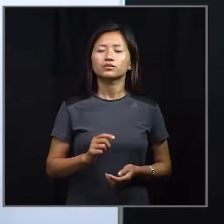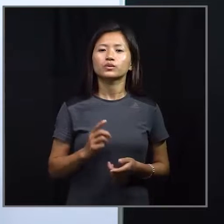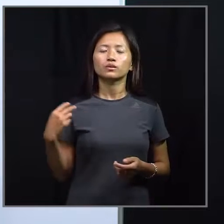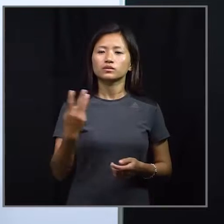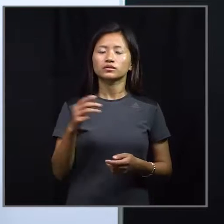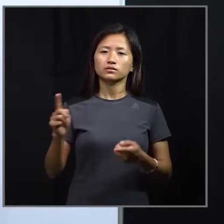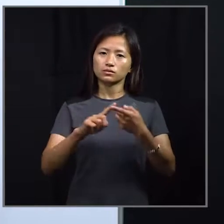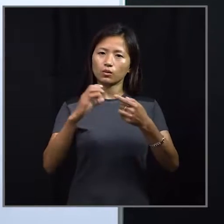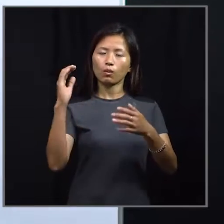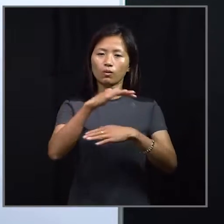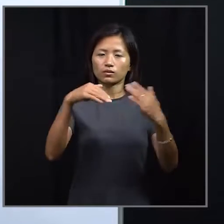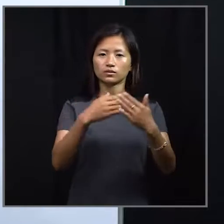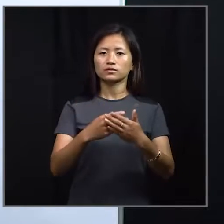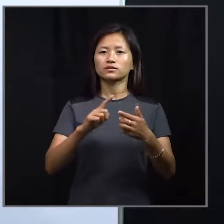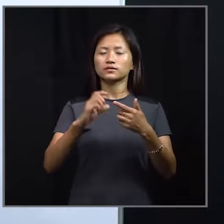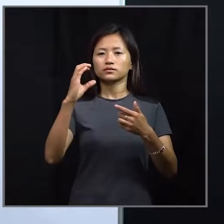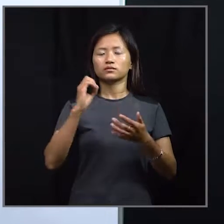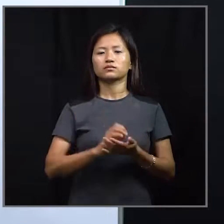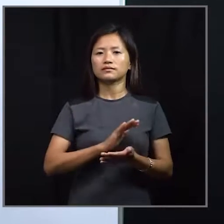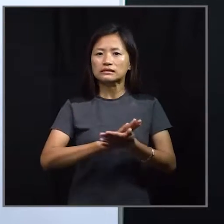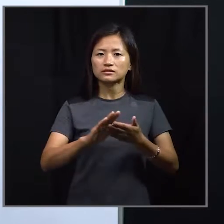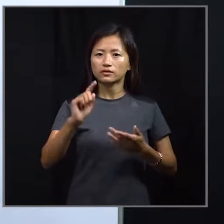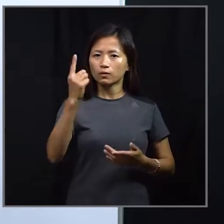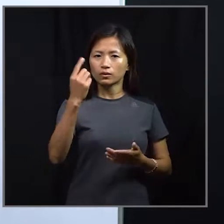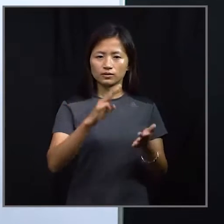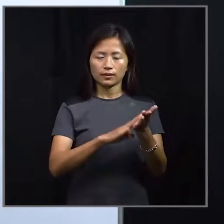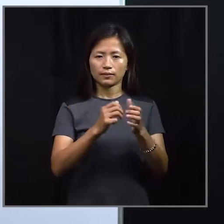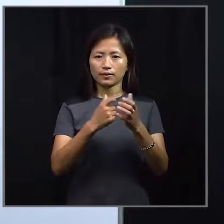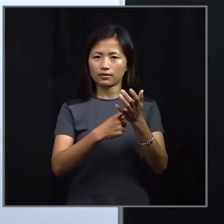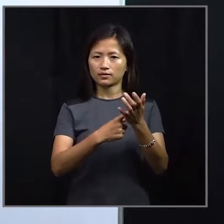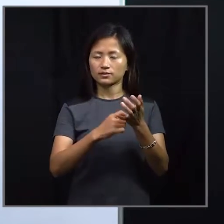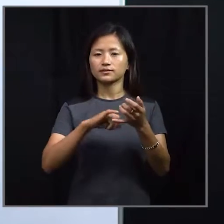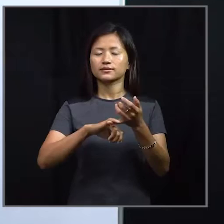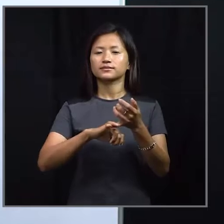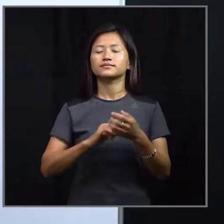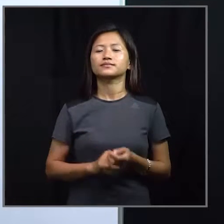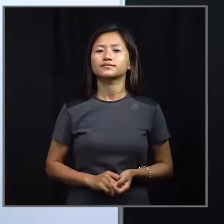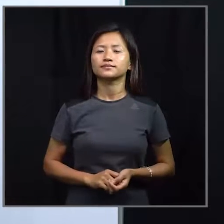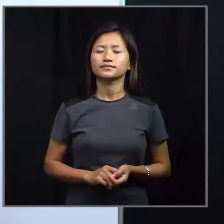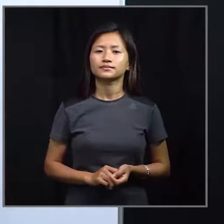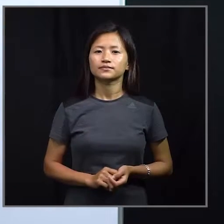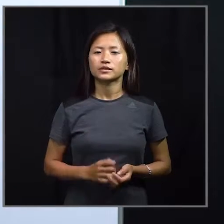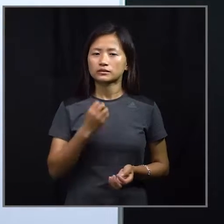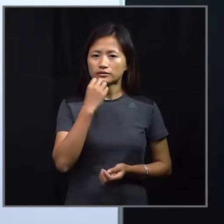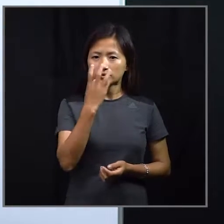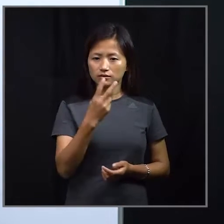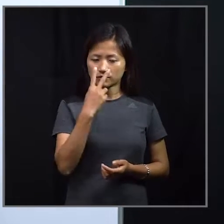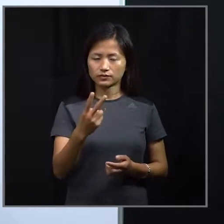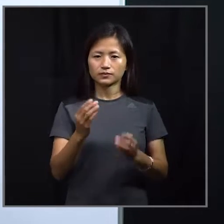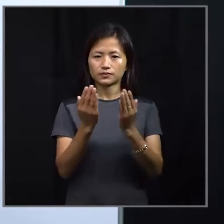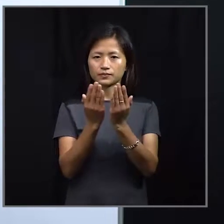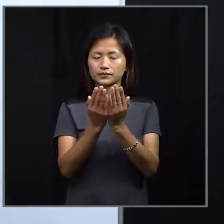an economy. I'm sure that's clear for one mark or not. If not clear, you please go through your textbook. It becomes easier for us to